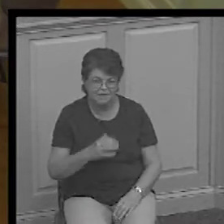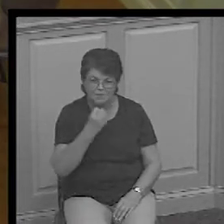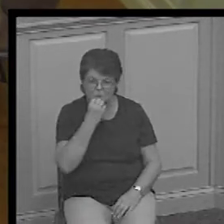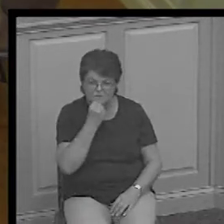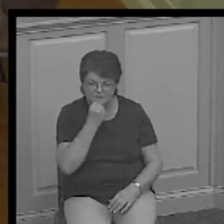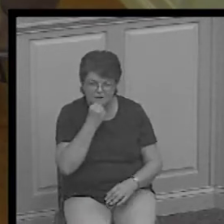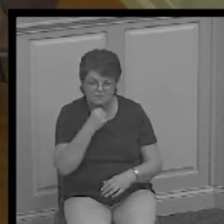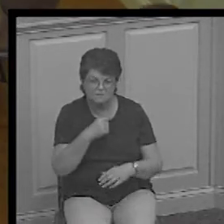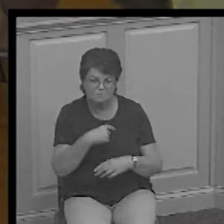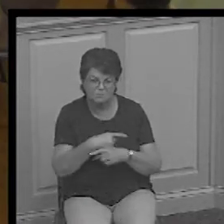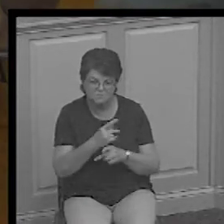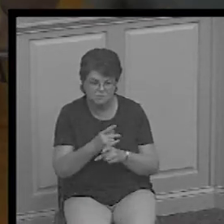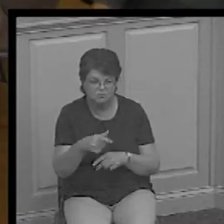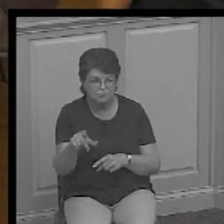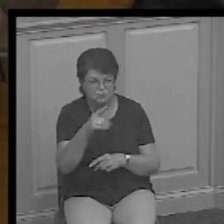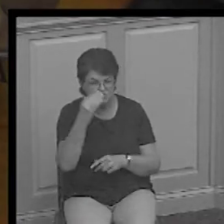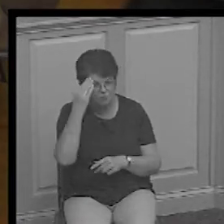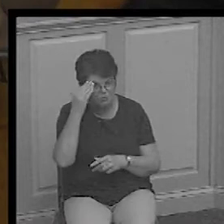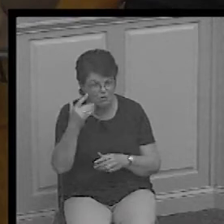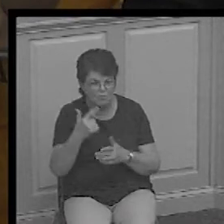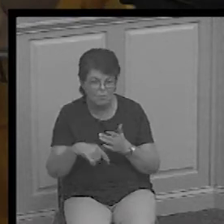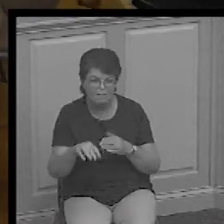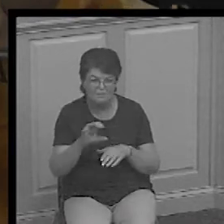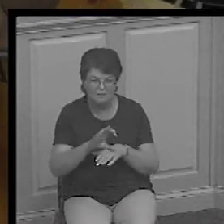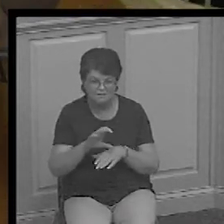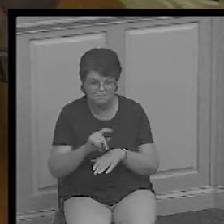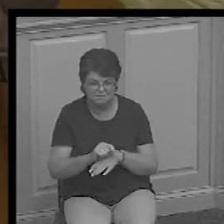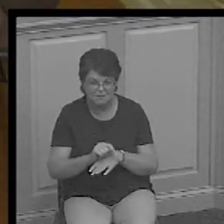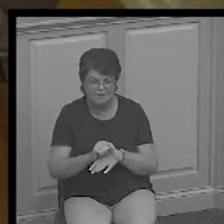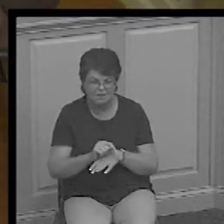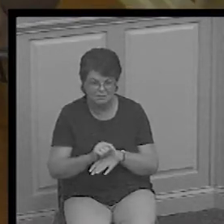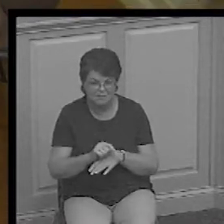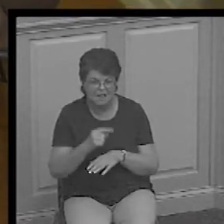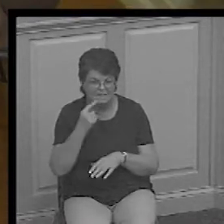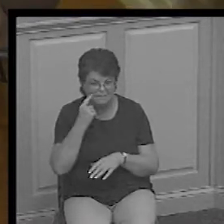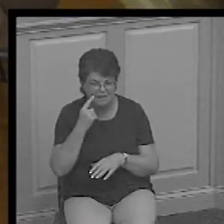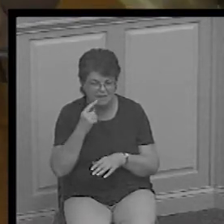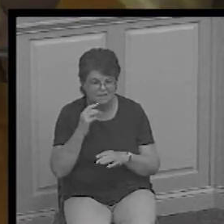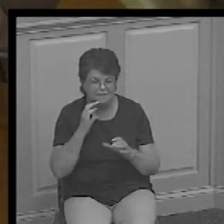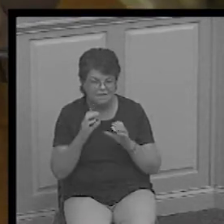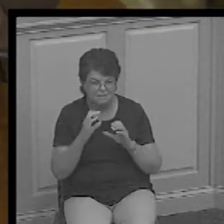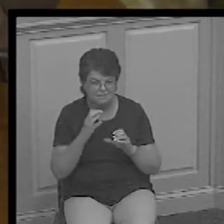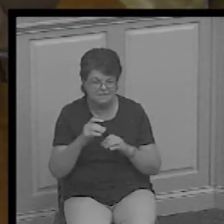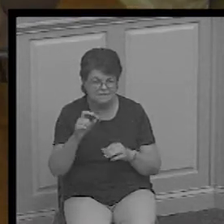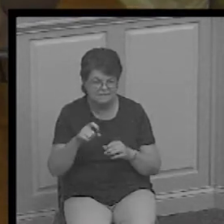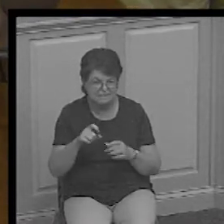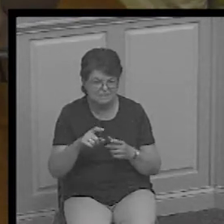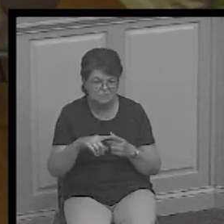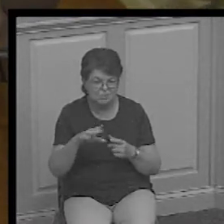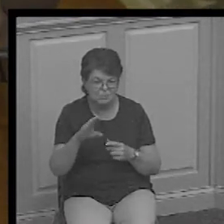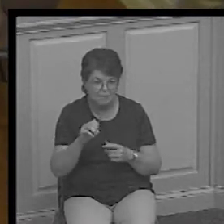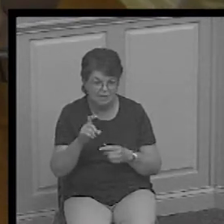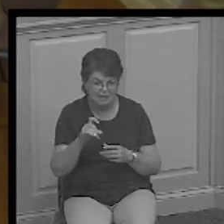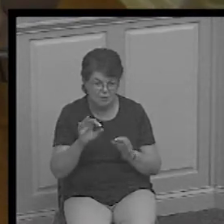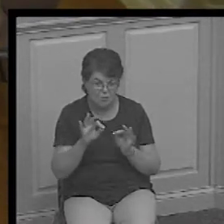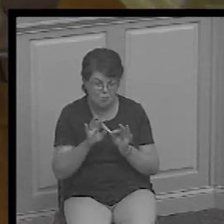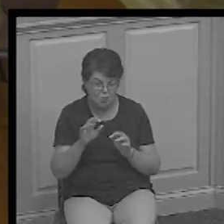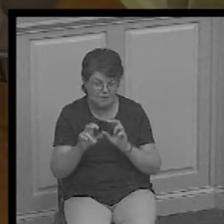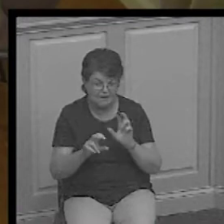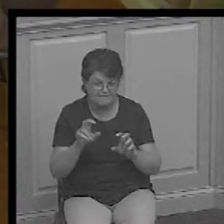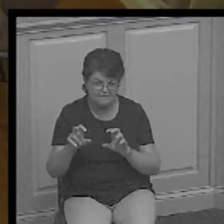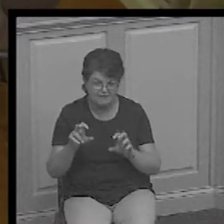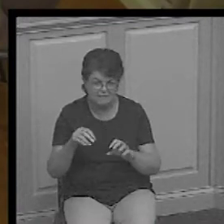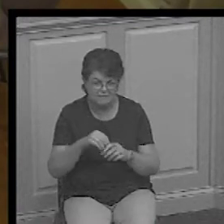Council, you all know, with the preservation consultant. So I think the conversation needs to be, is it worth investing in